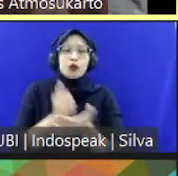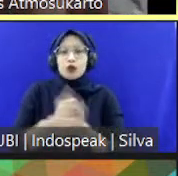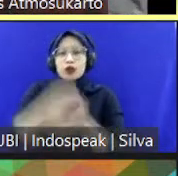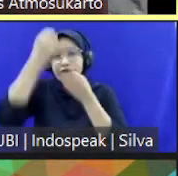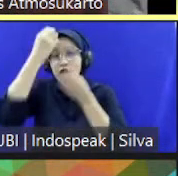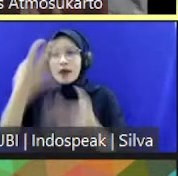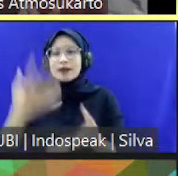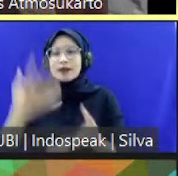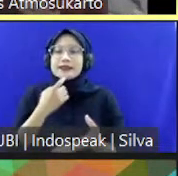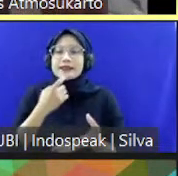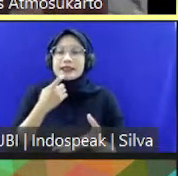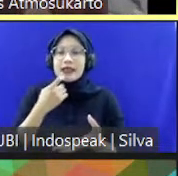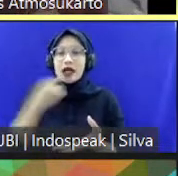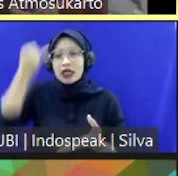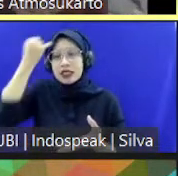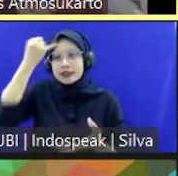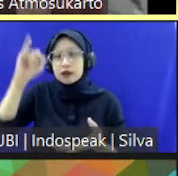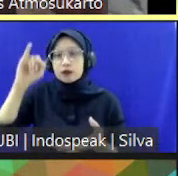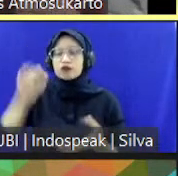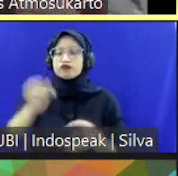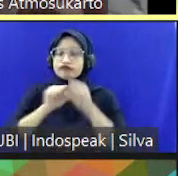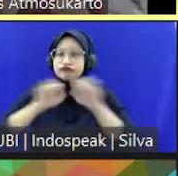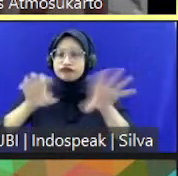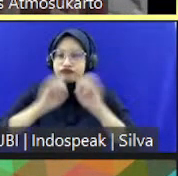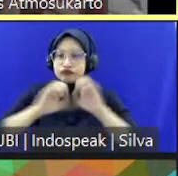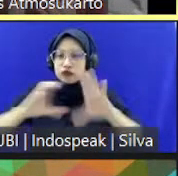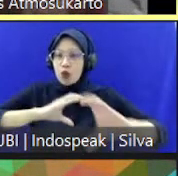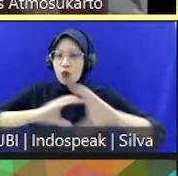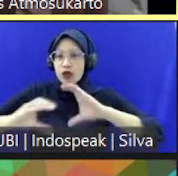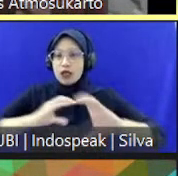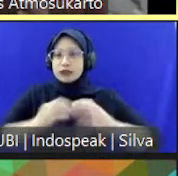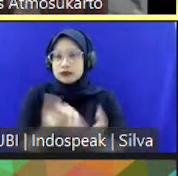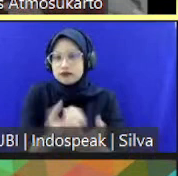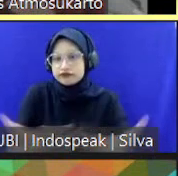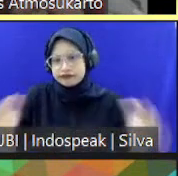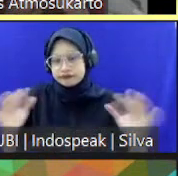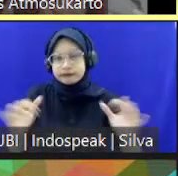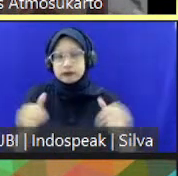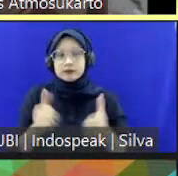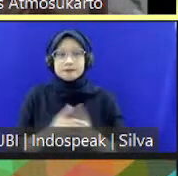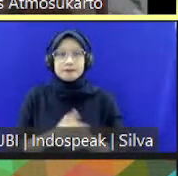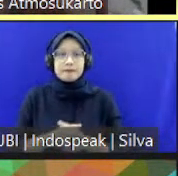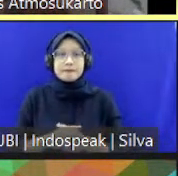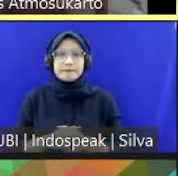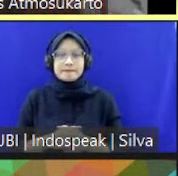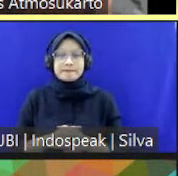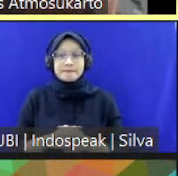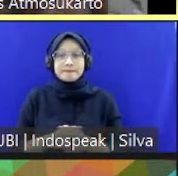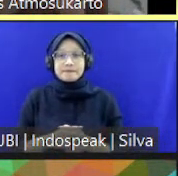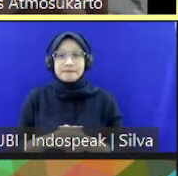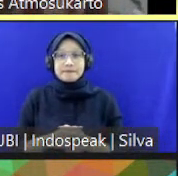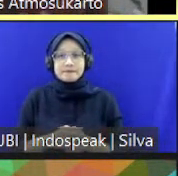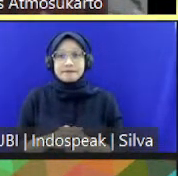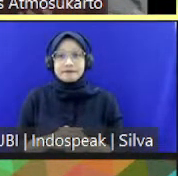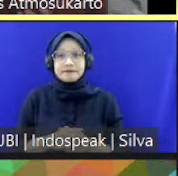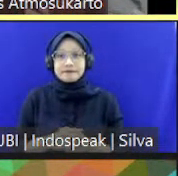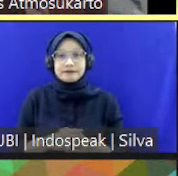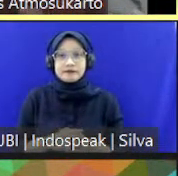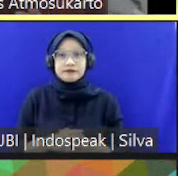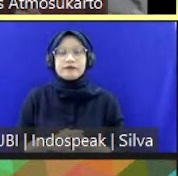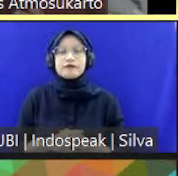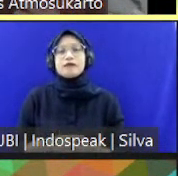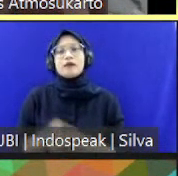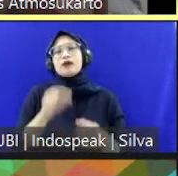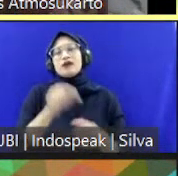the truth, I think, is that Indonesia's fight against the virus was handicapped by the complicated